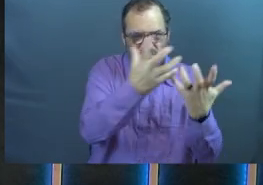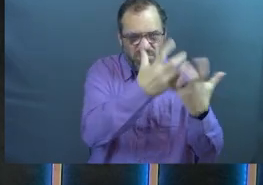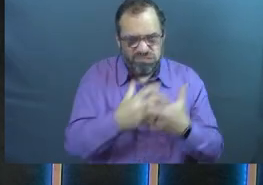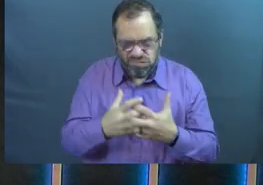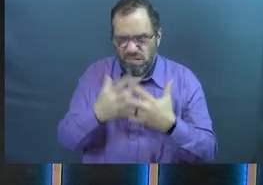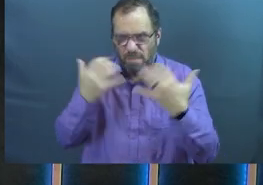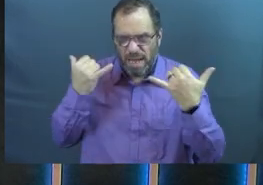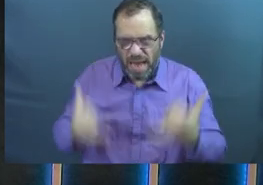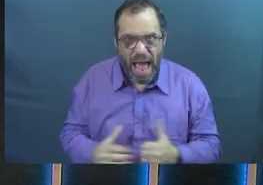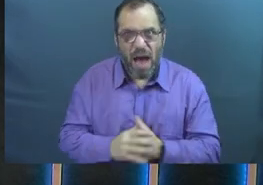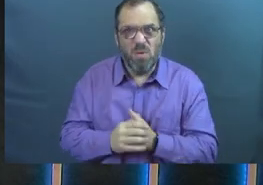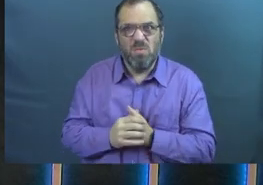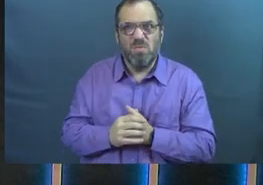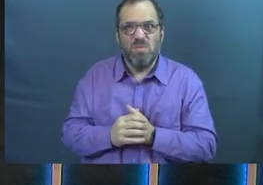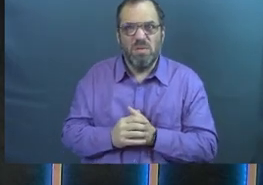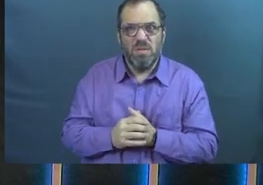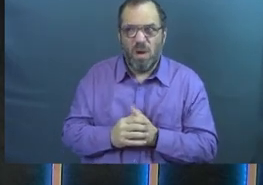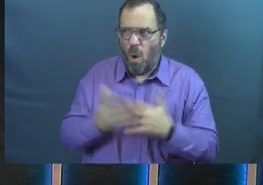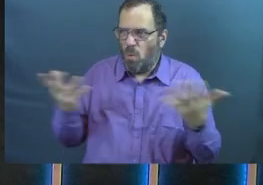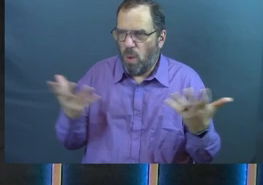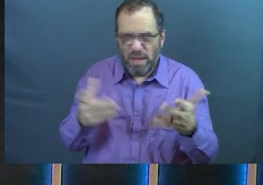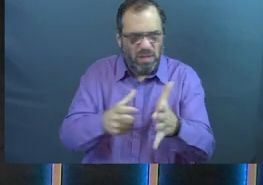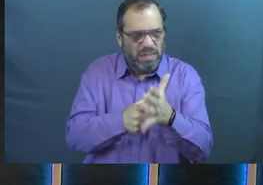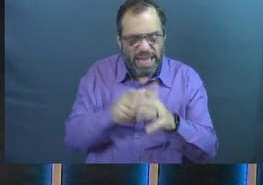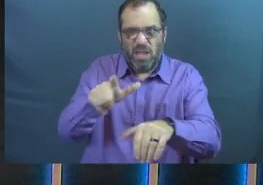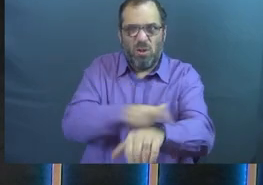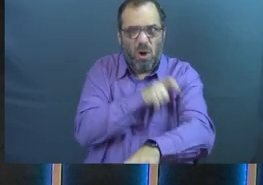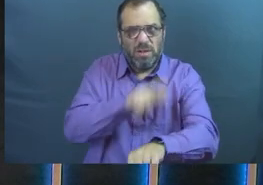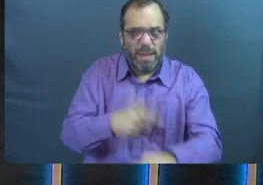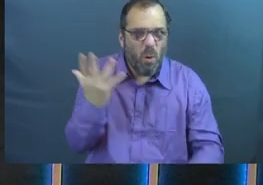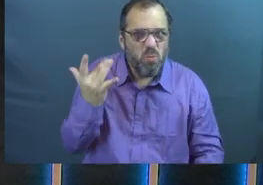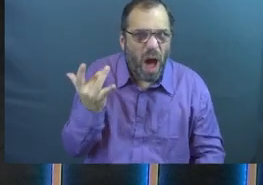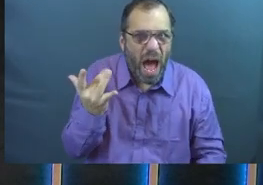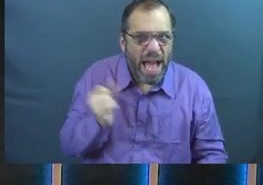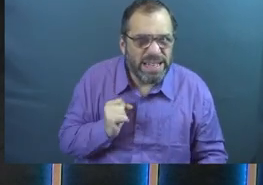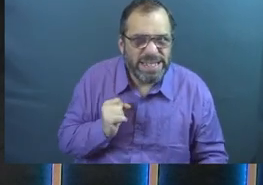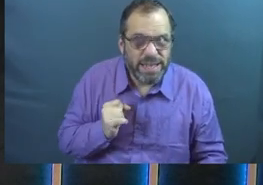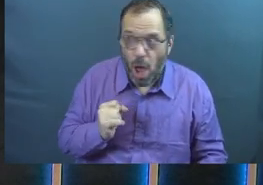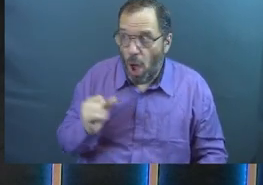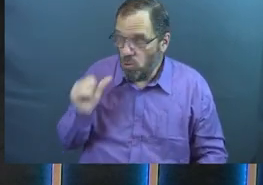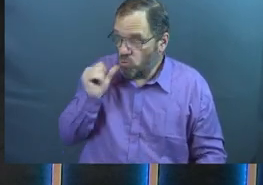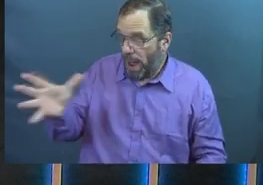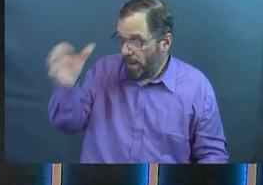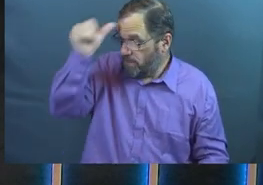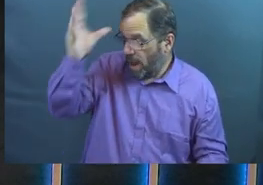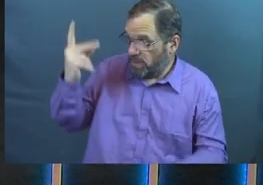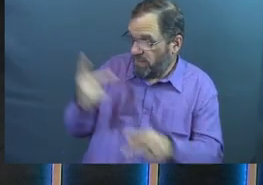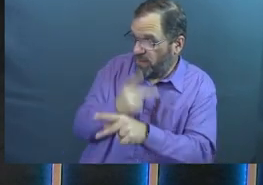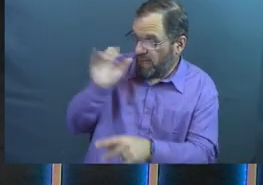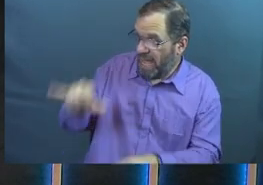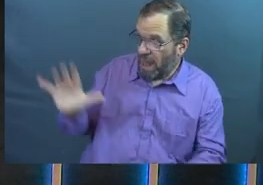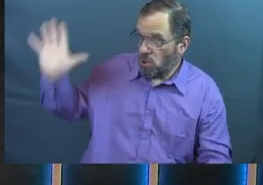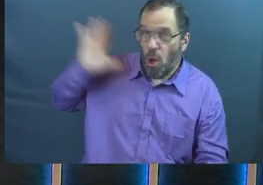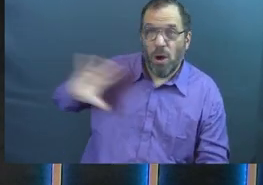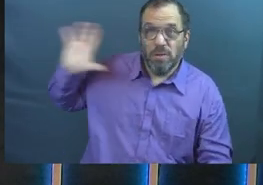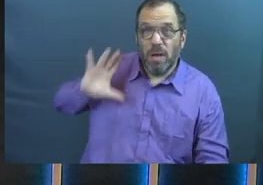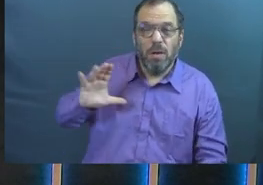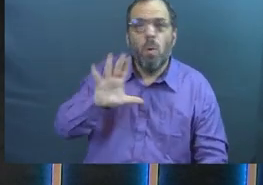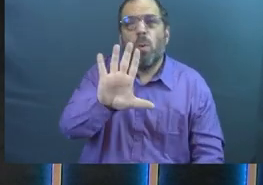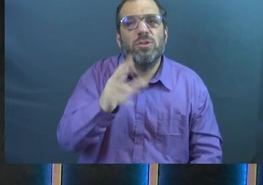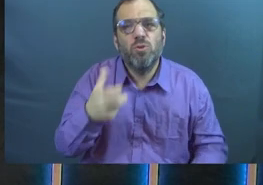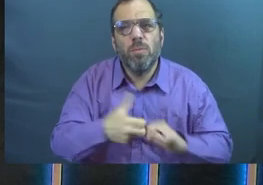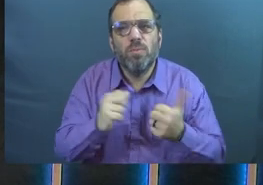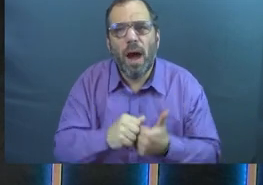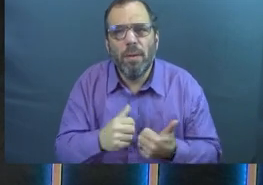together by now. What is taking you so long? Your grandparents figured this out. What's your